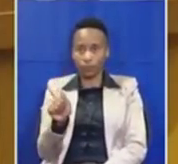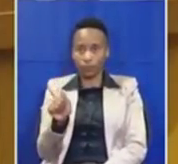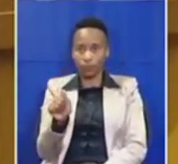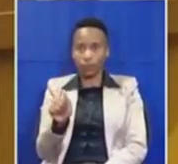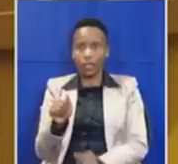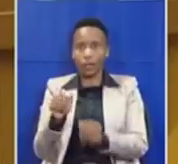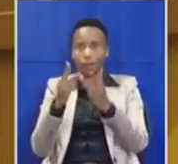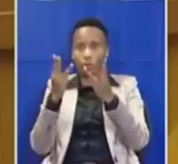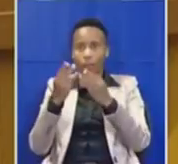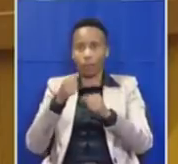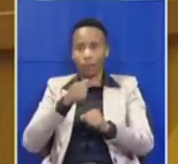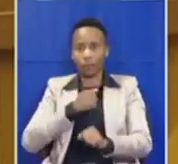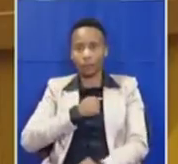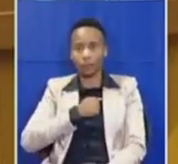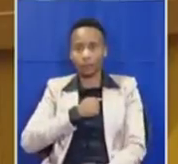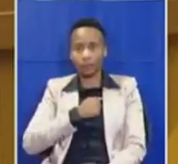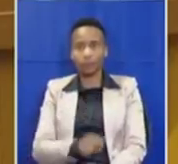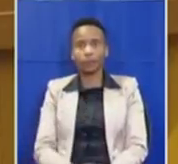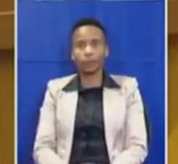Dumelang.